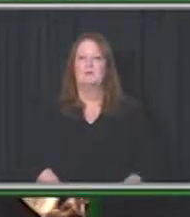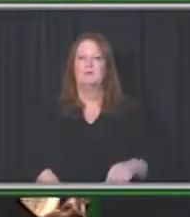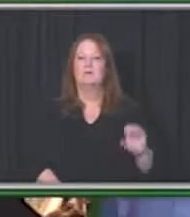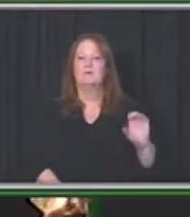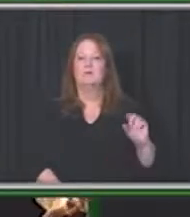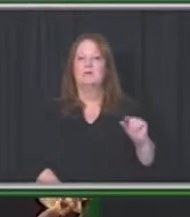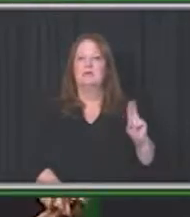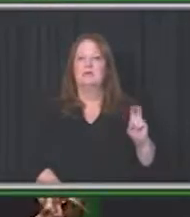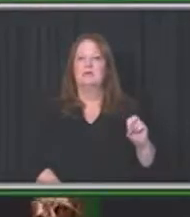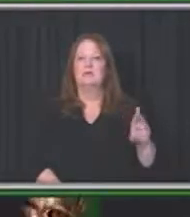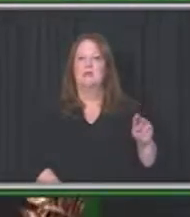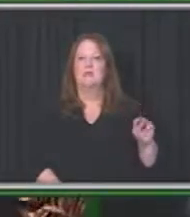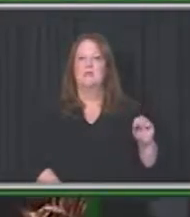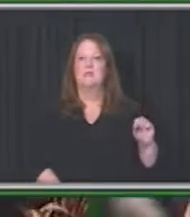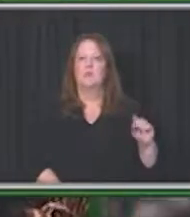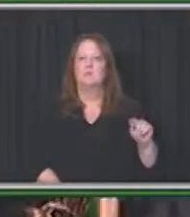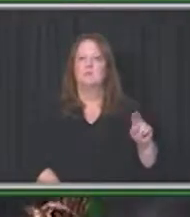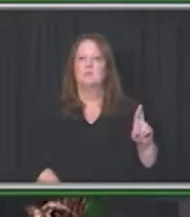Guillermo Trujillo.